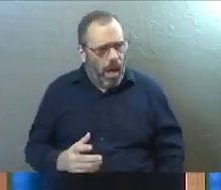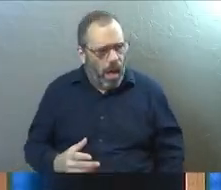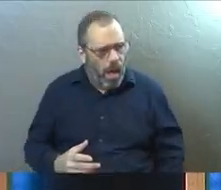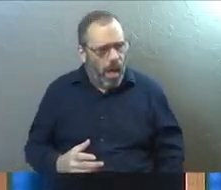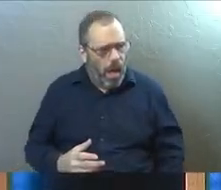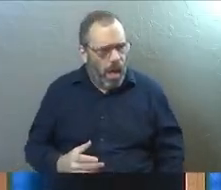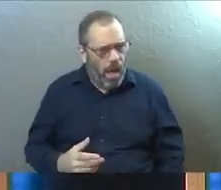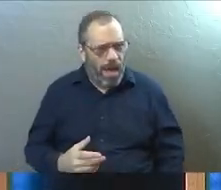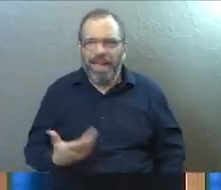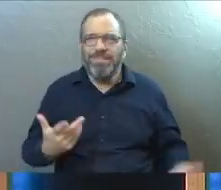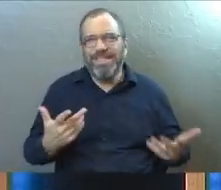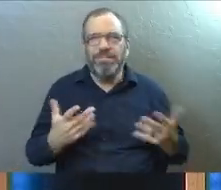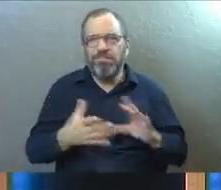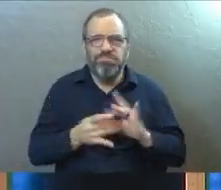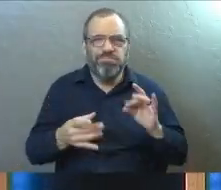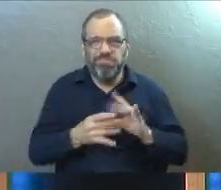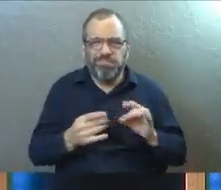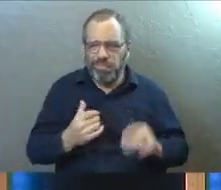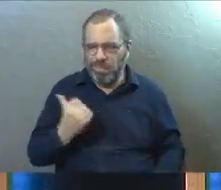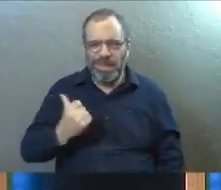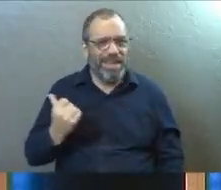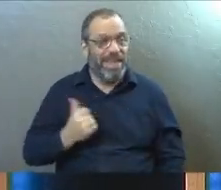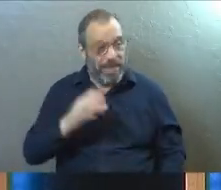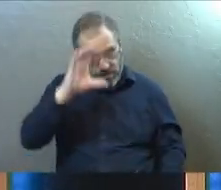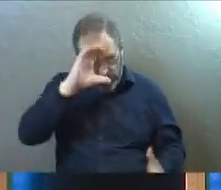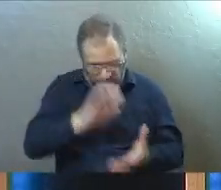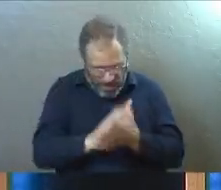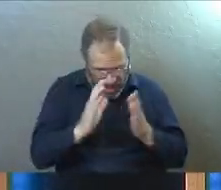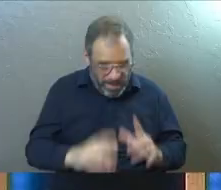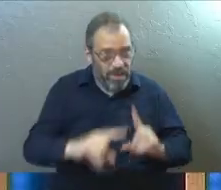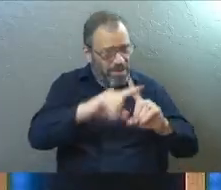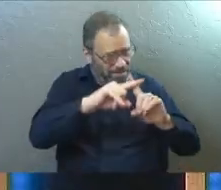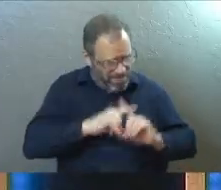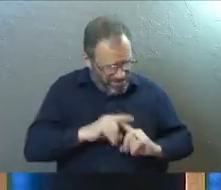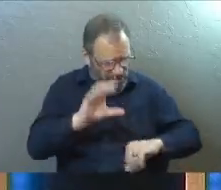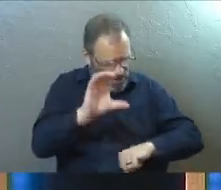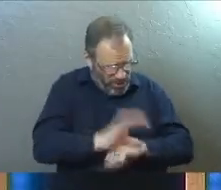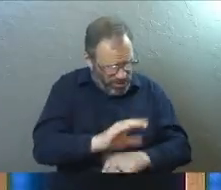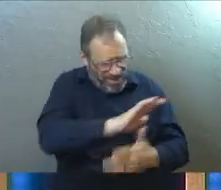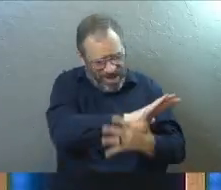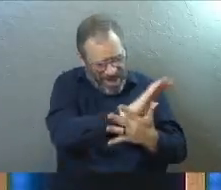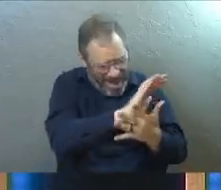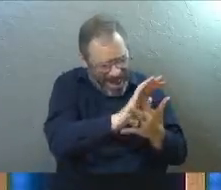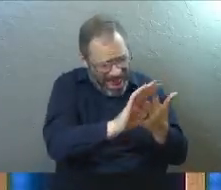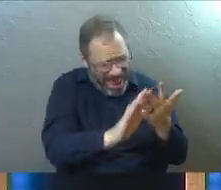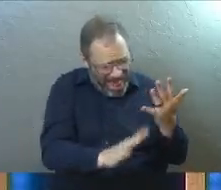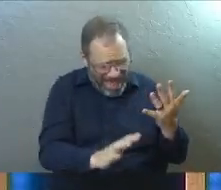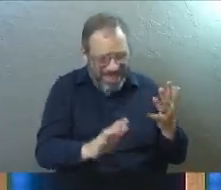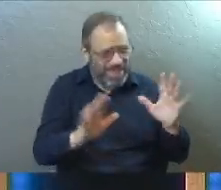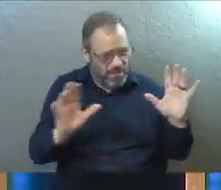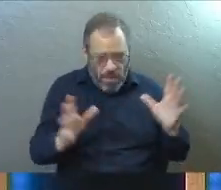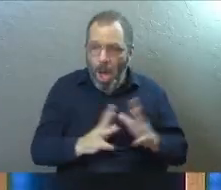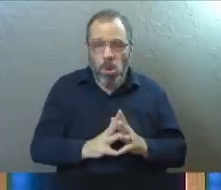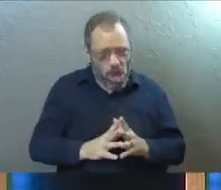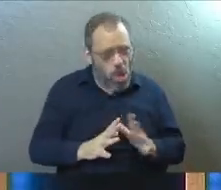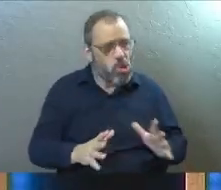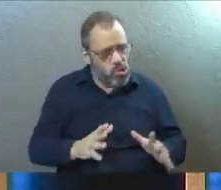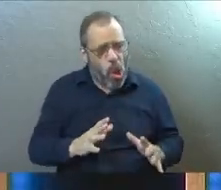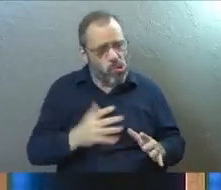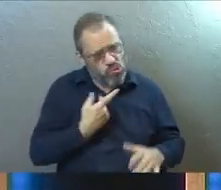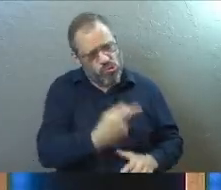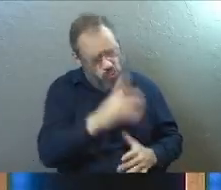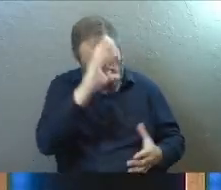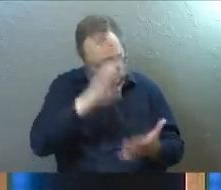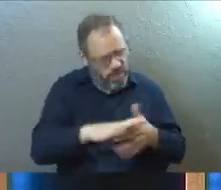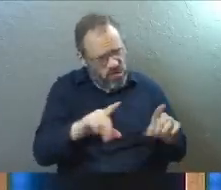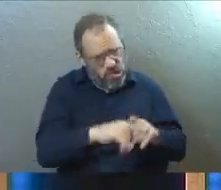like, he went on to tell me that he is a believer, and he talked about the church he went to and all kinds of stuff and what denomination he's part of. And he's like, okay, so since we